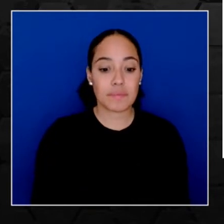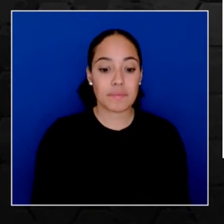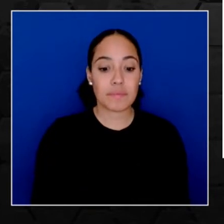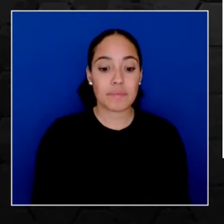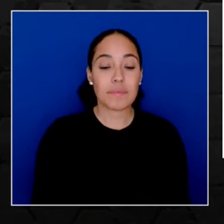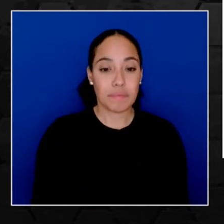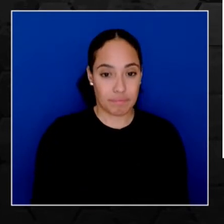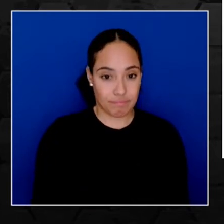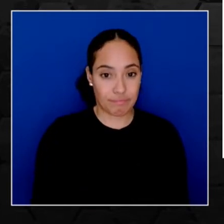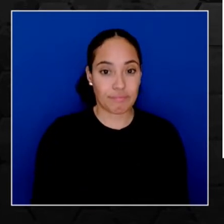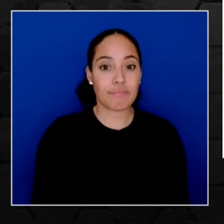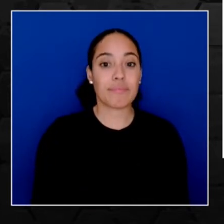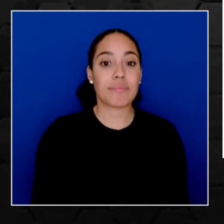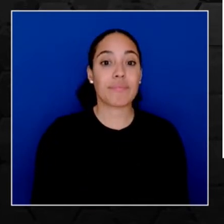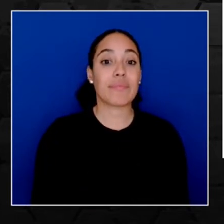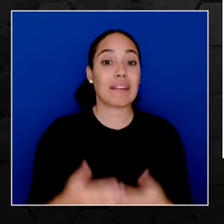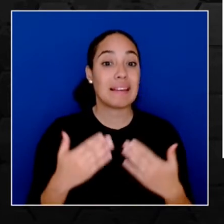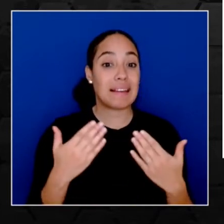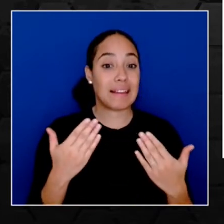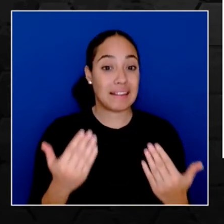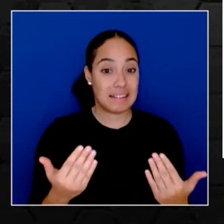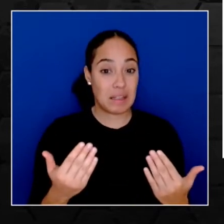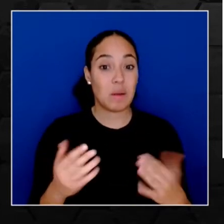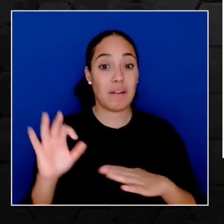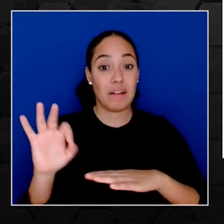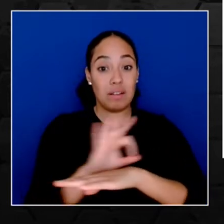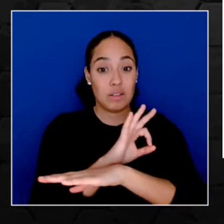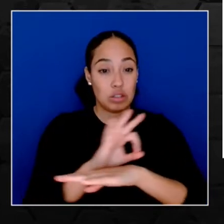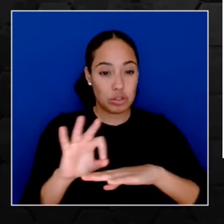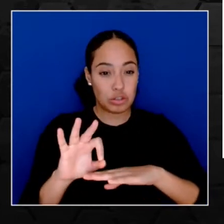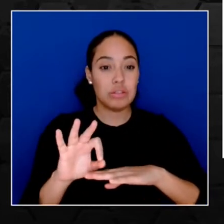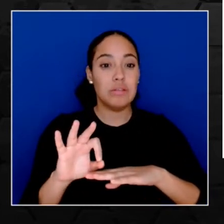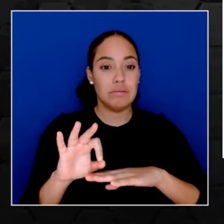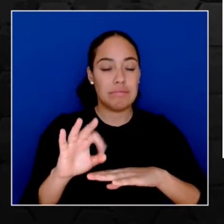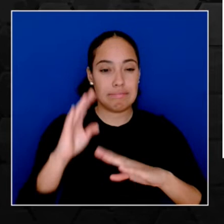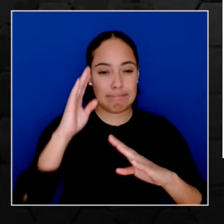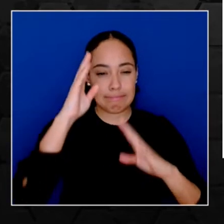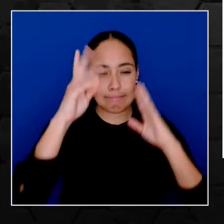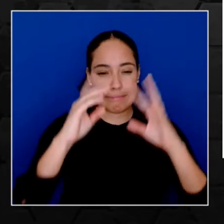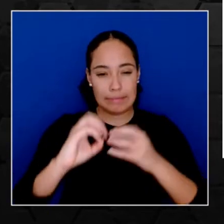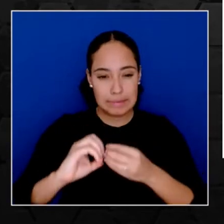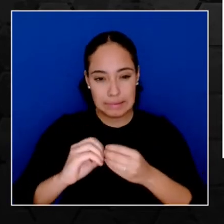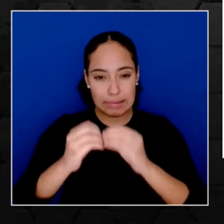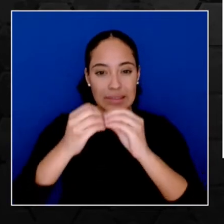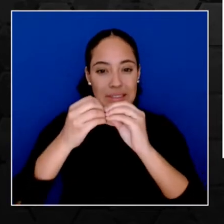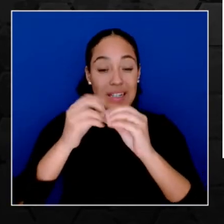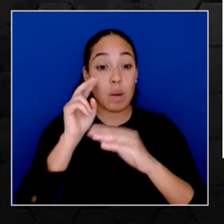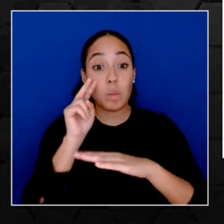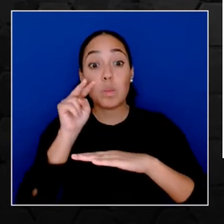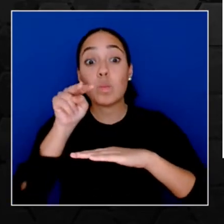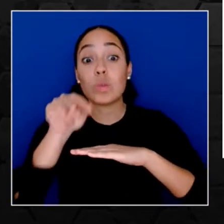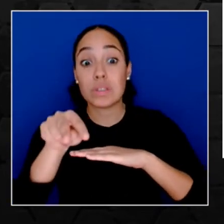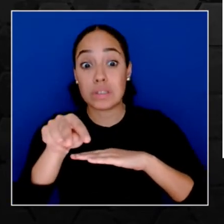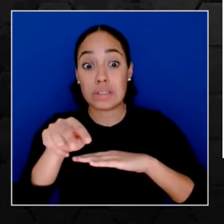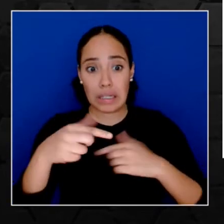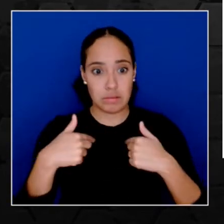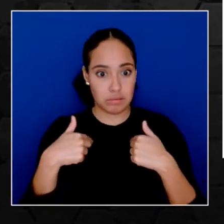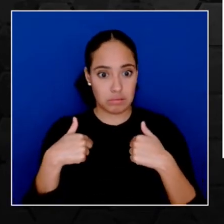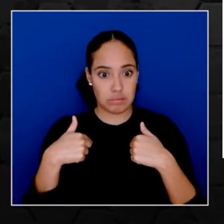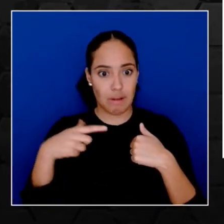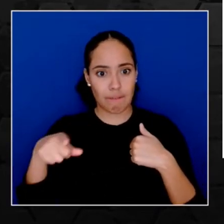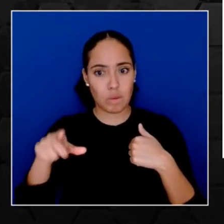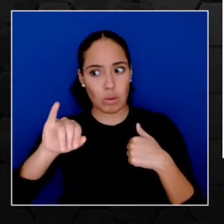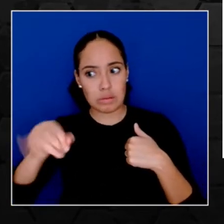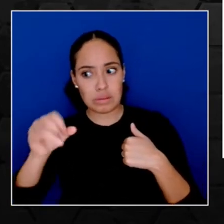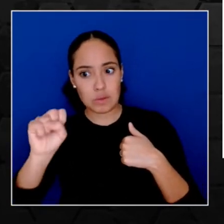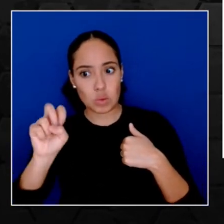it. Cool. Now I take a function called creating a function called predict, because I have to predict also. It's not like that I just giving like,